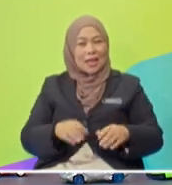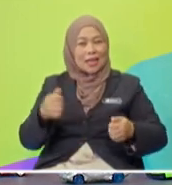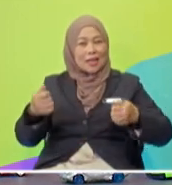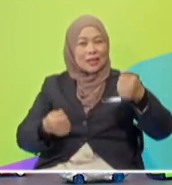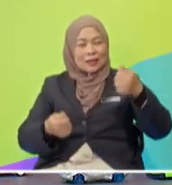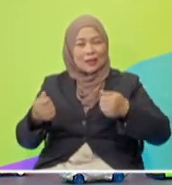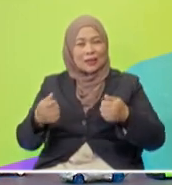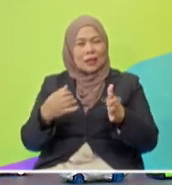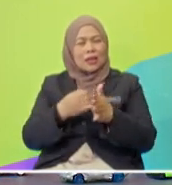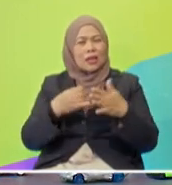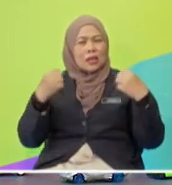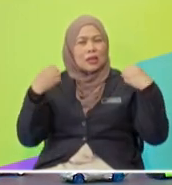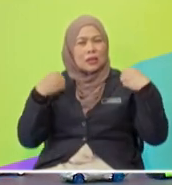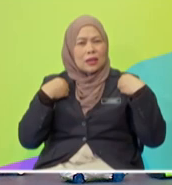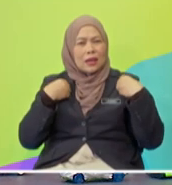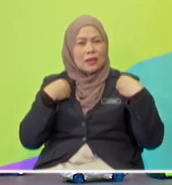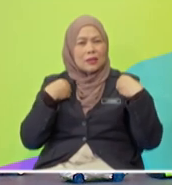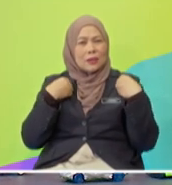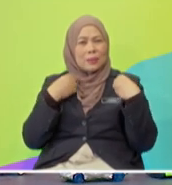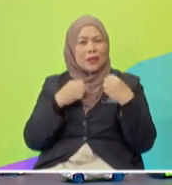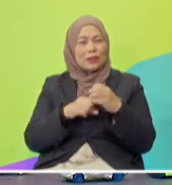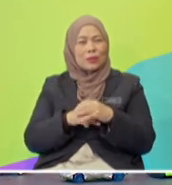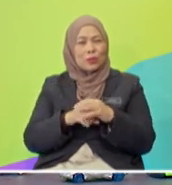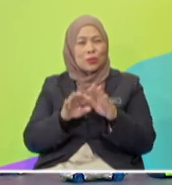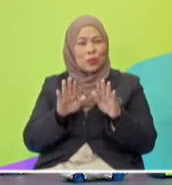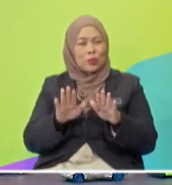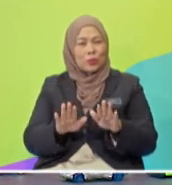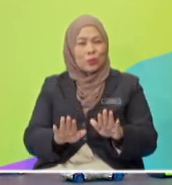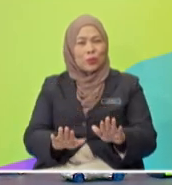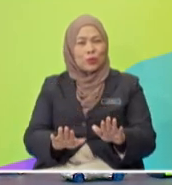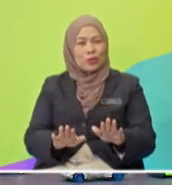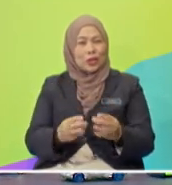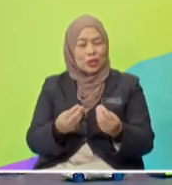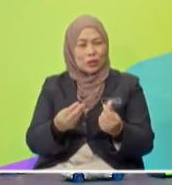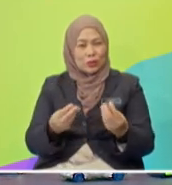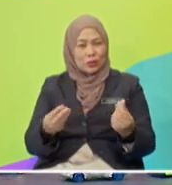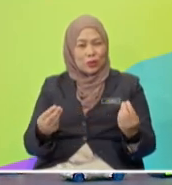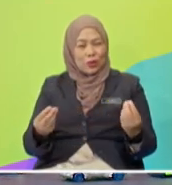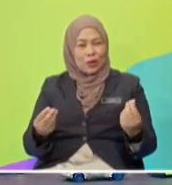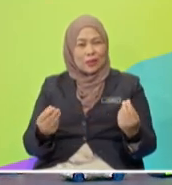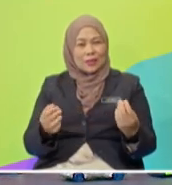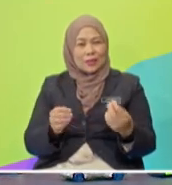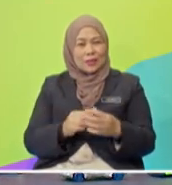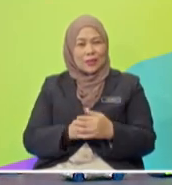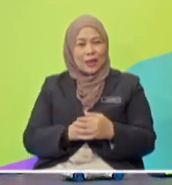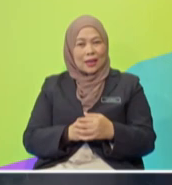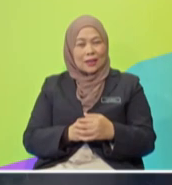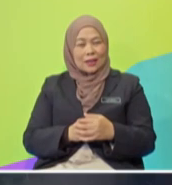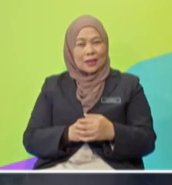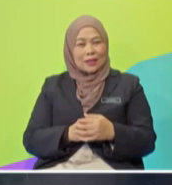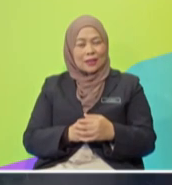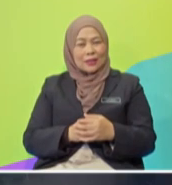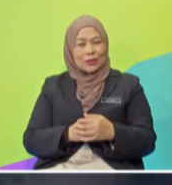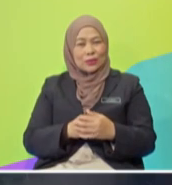It has a metal blade for pushing soil, sand, snow